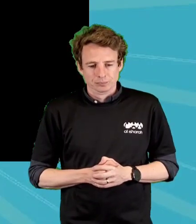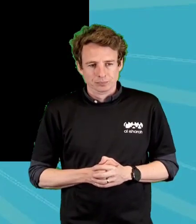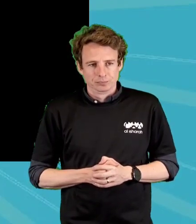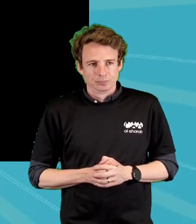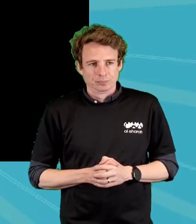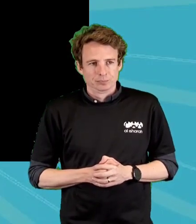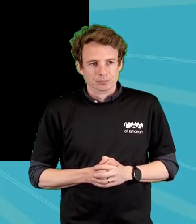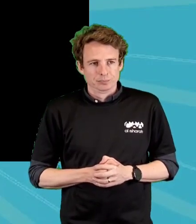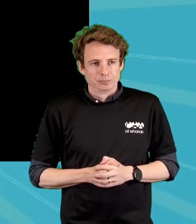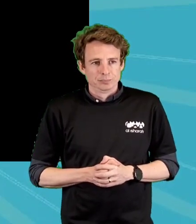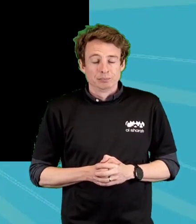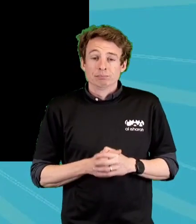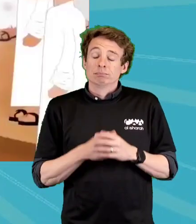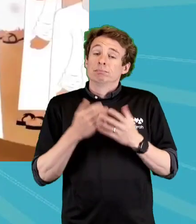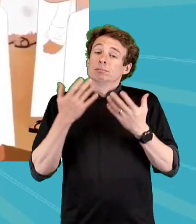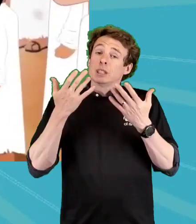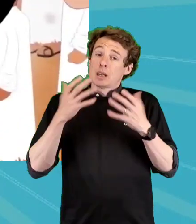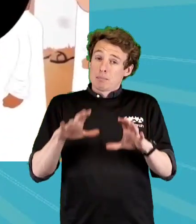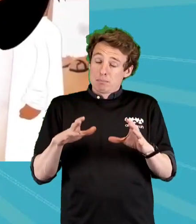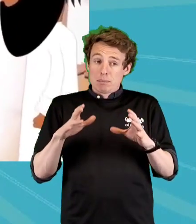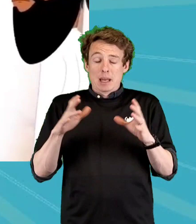After the